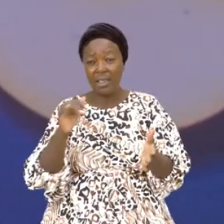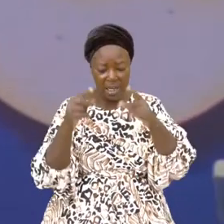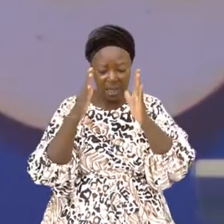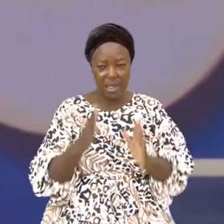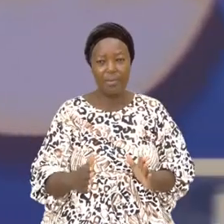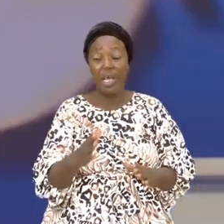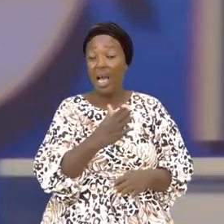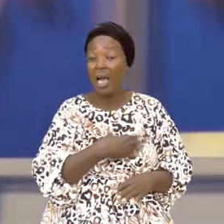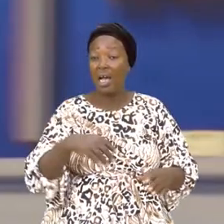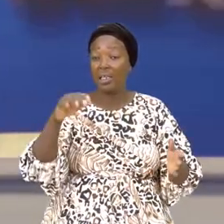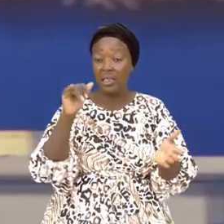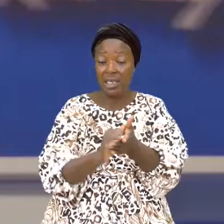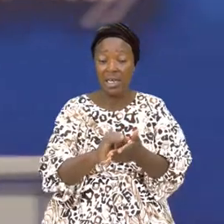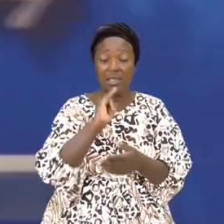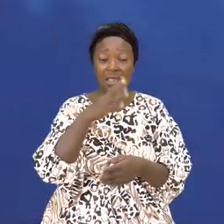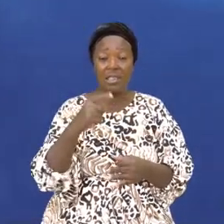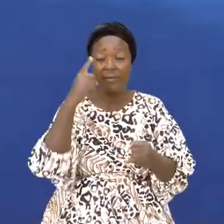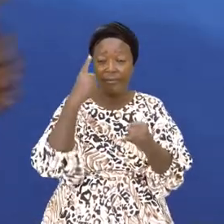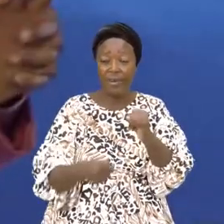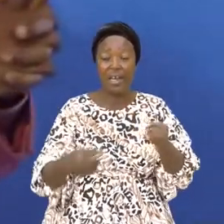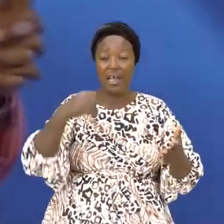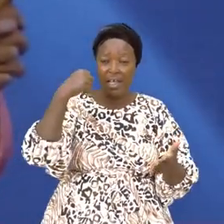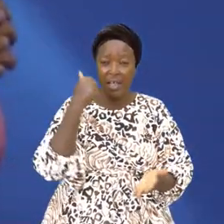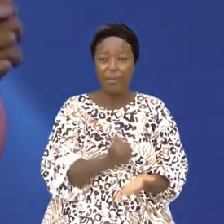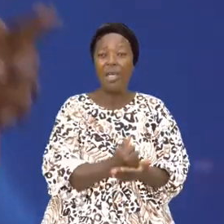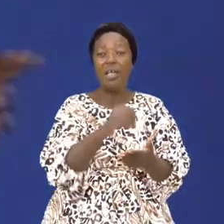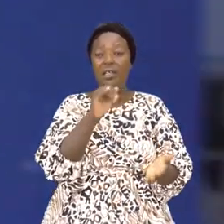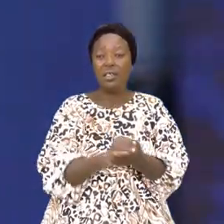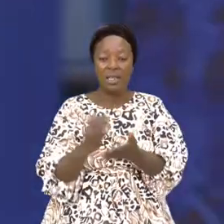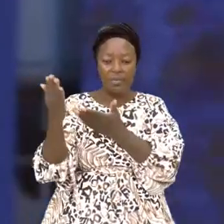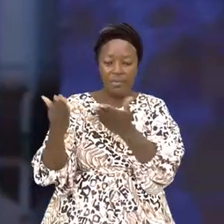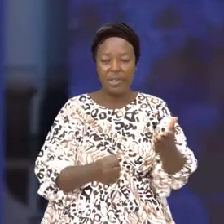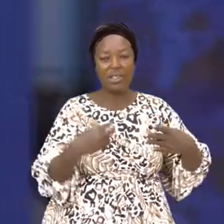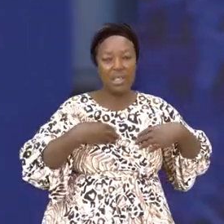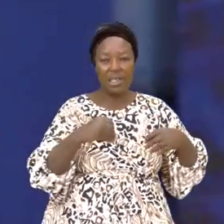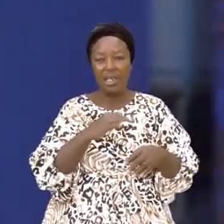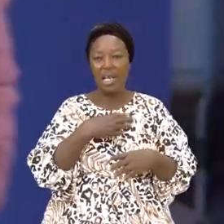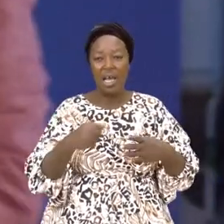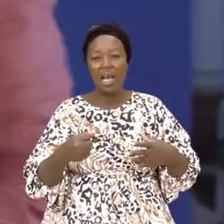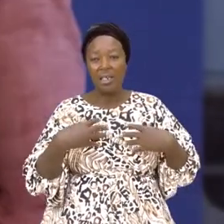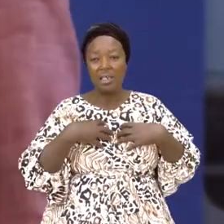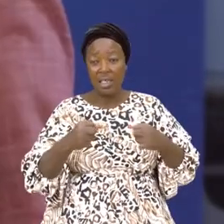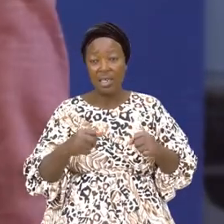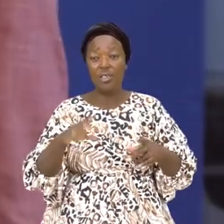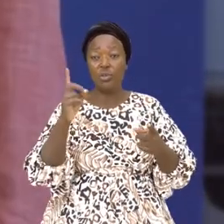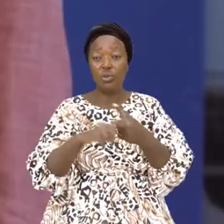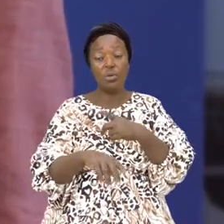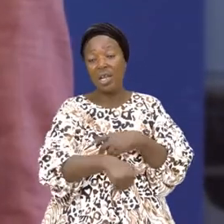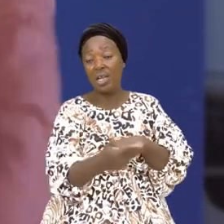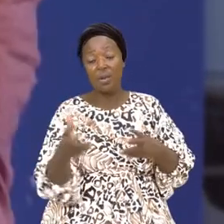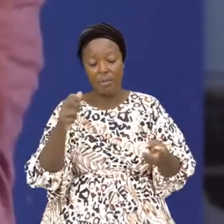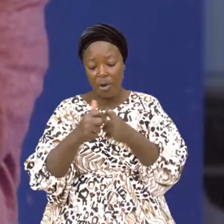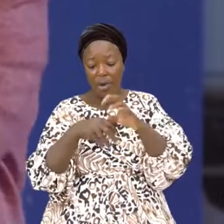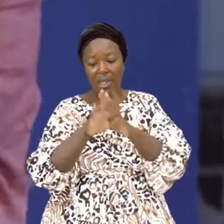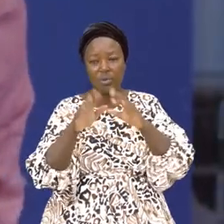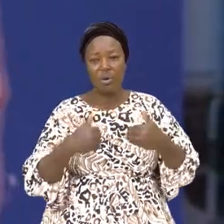And that is the final amen that brings healing and cure to whatever problem you